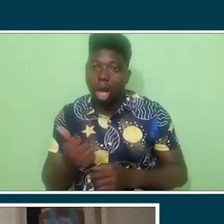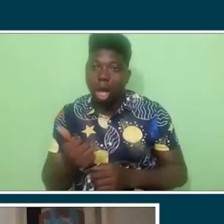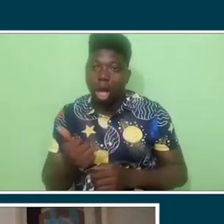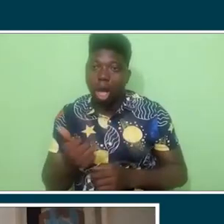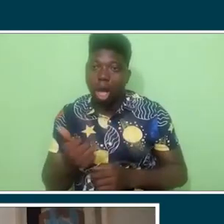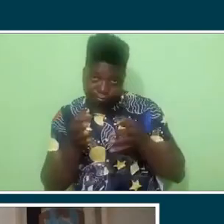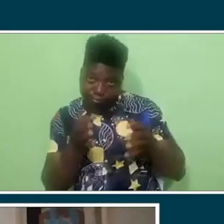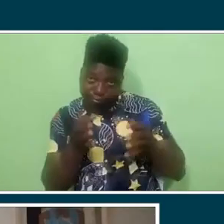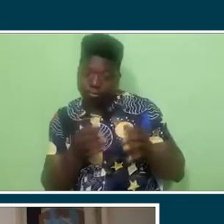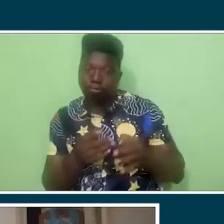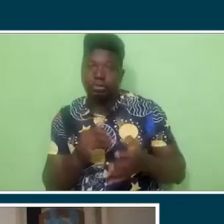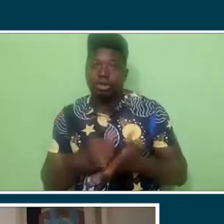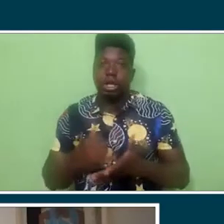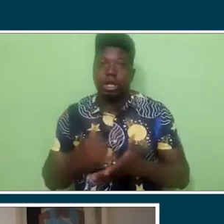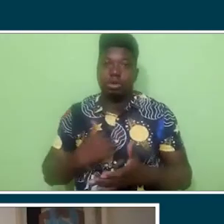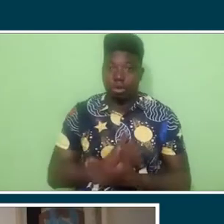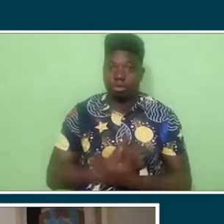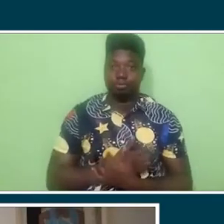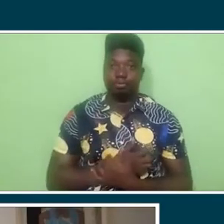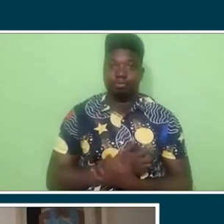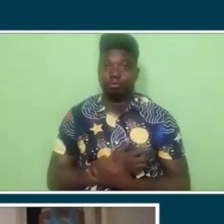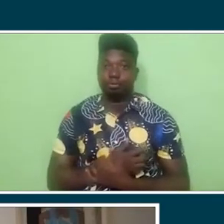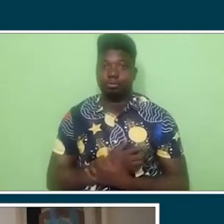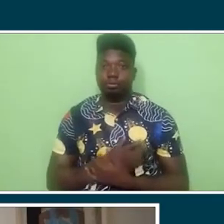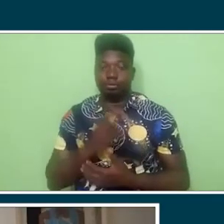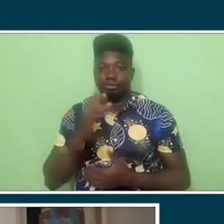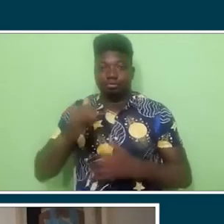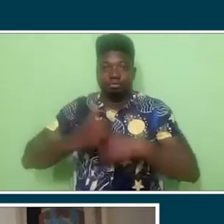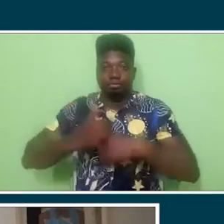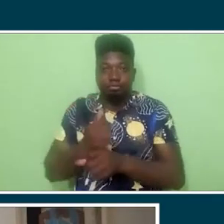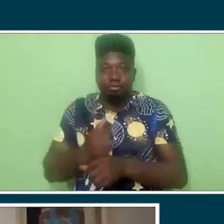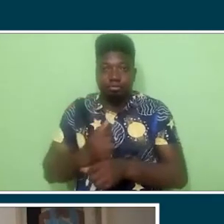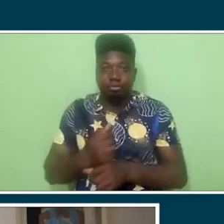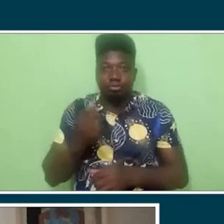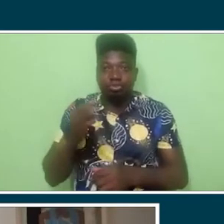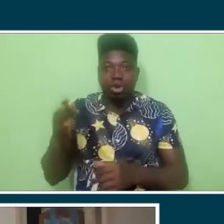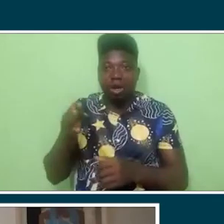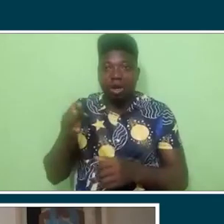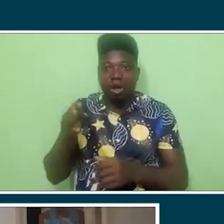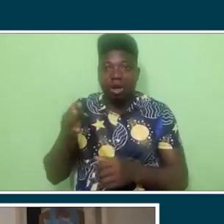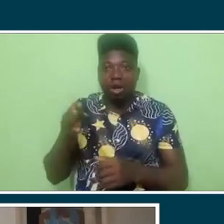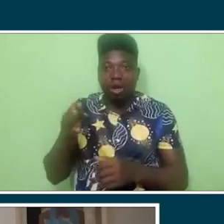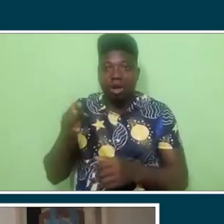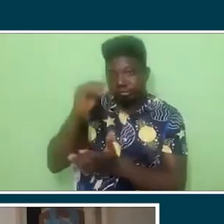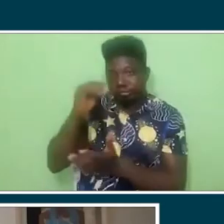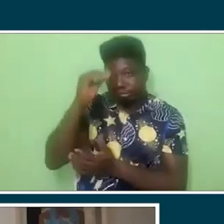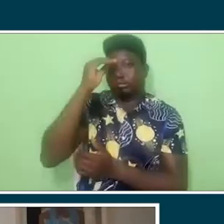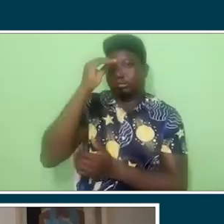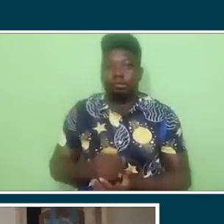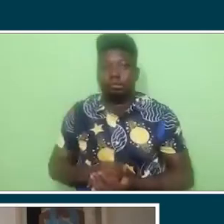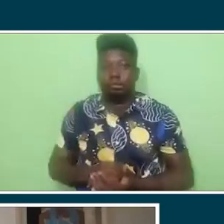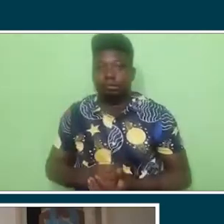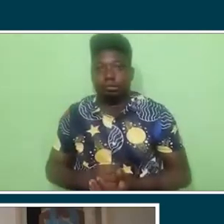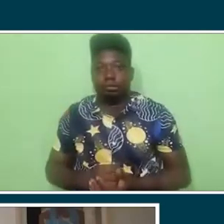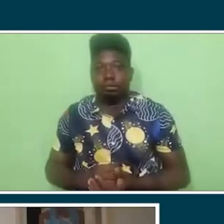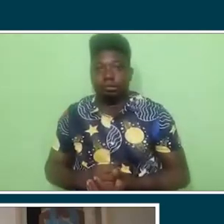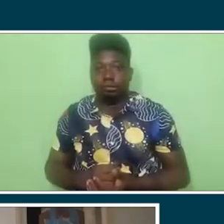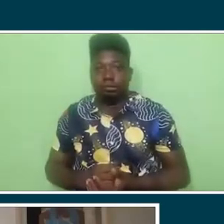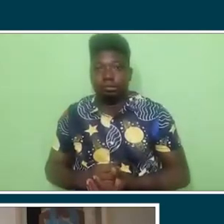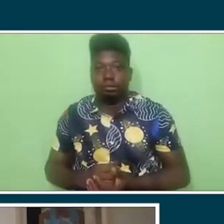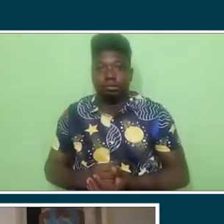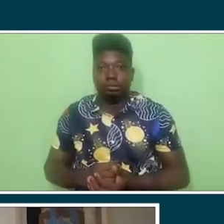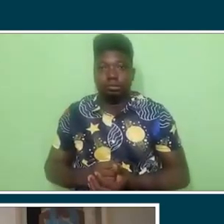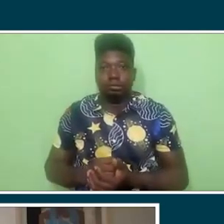to everyone. And by spiritual, I really mean spirit. Like I mean it very literally. It's